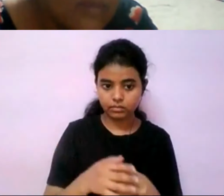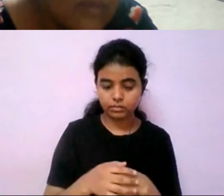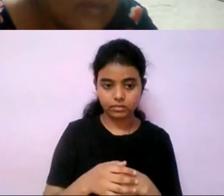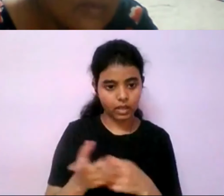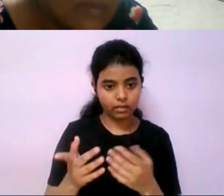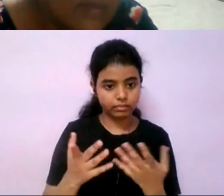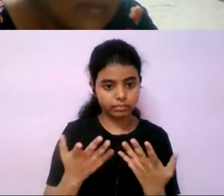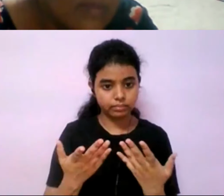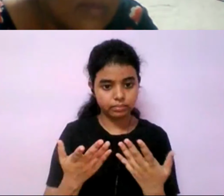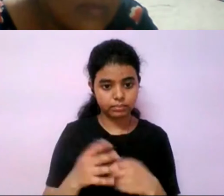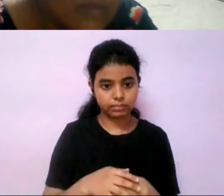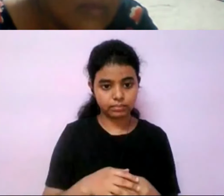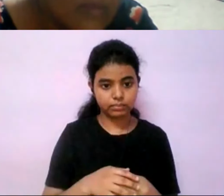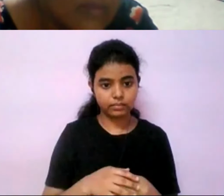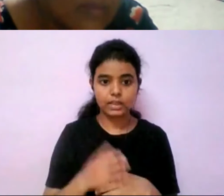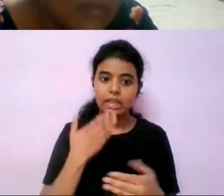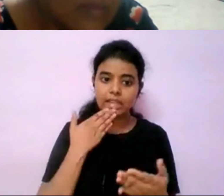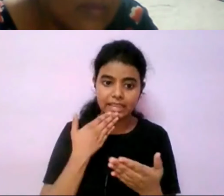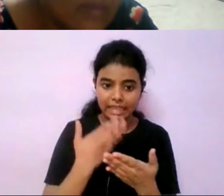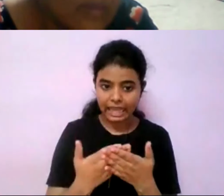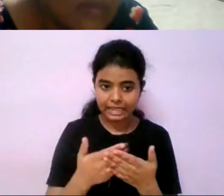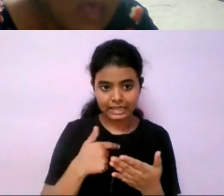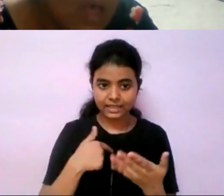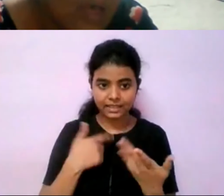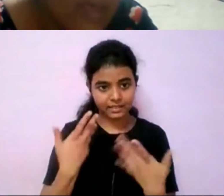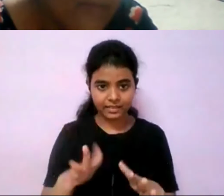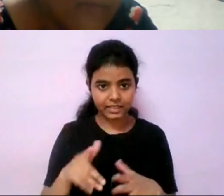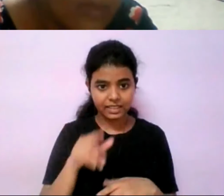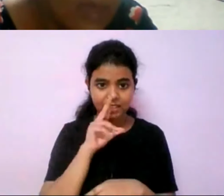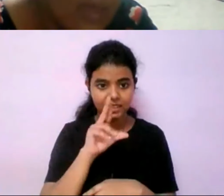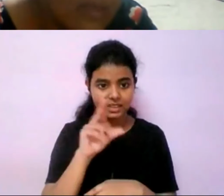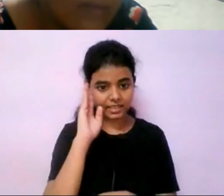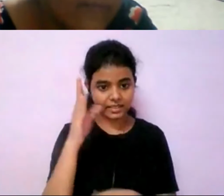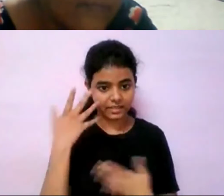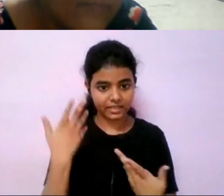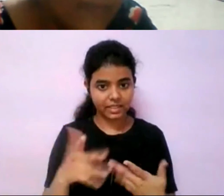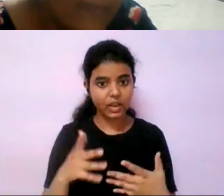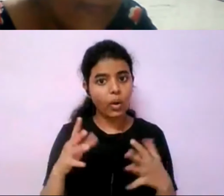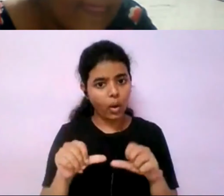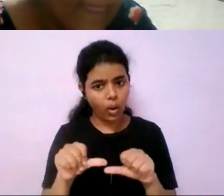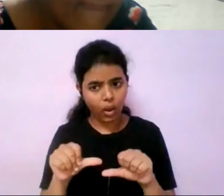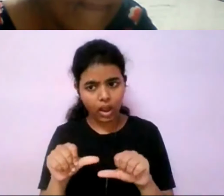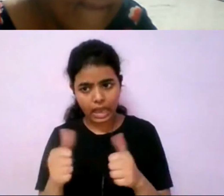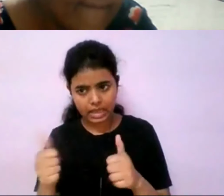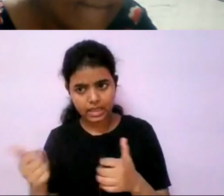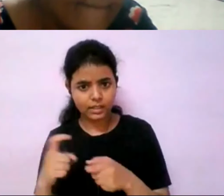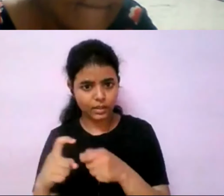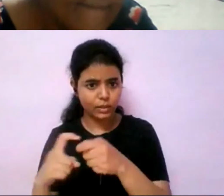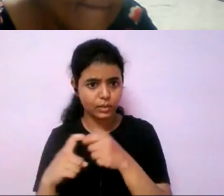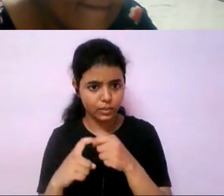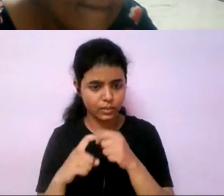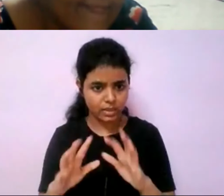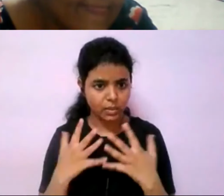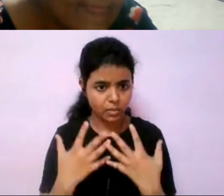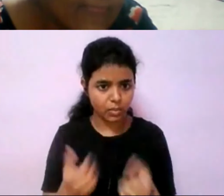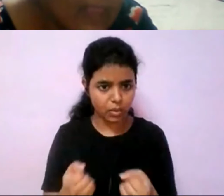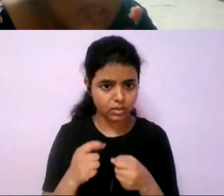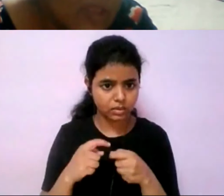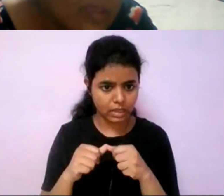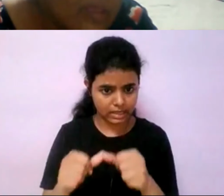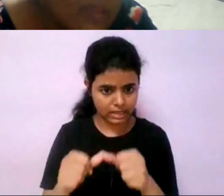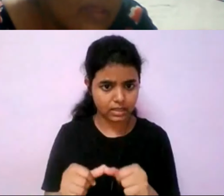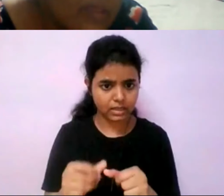after a small vote of thanks by me? Yeah. Are there any other questions that you would like to address?